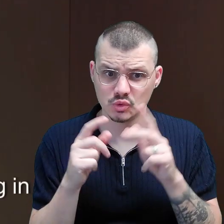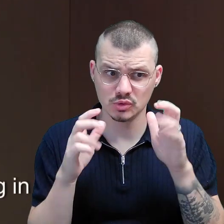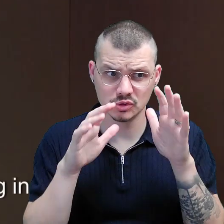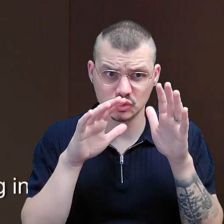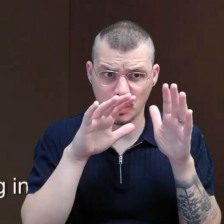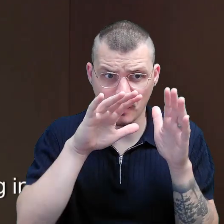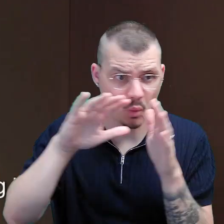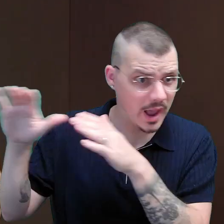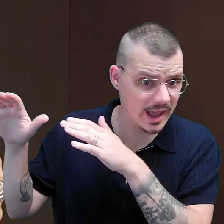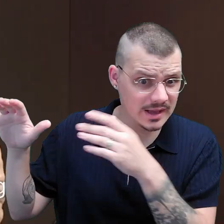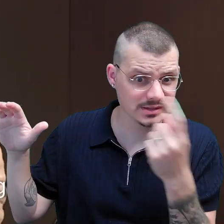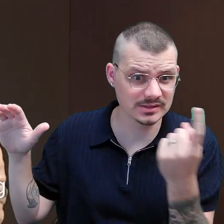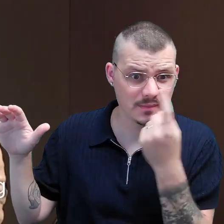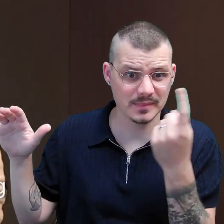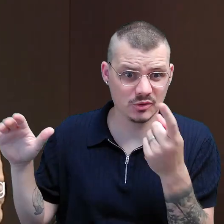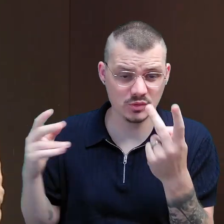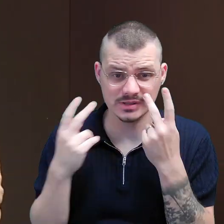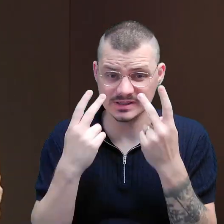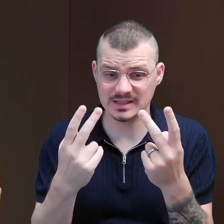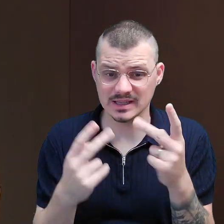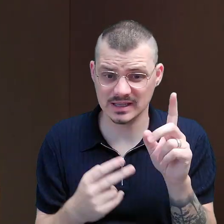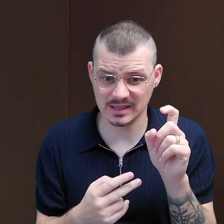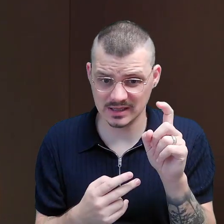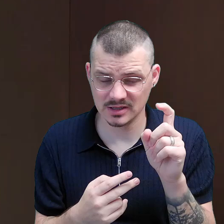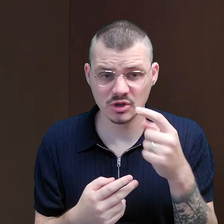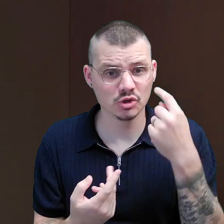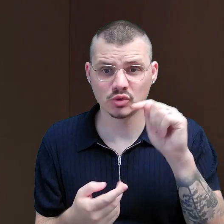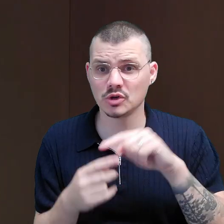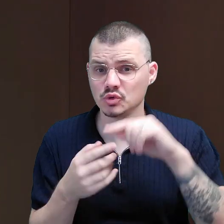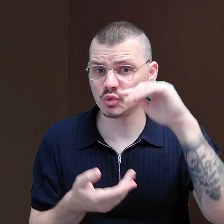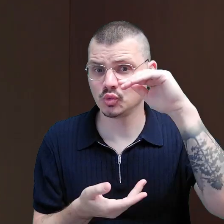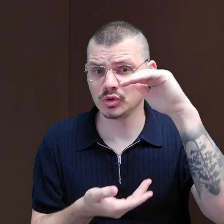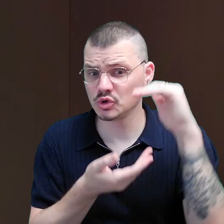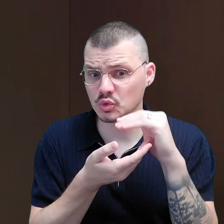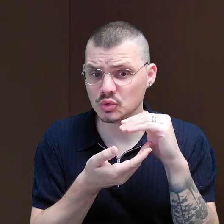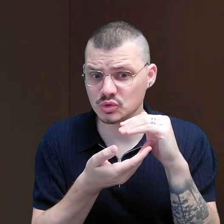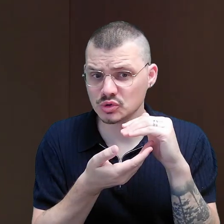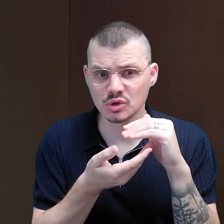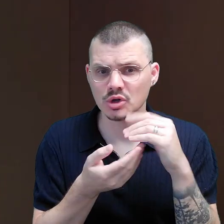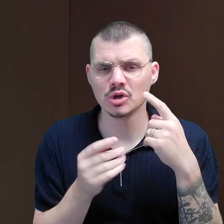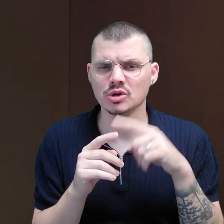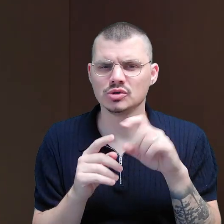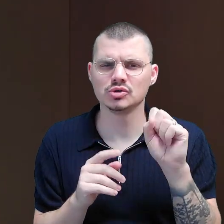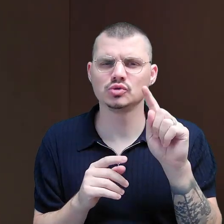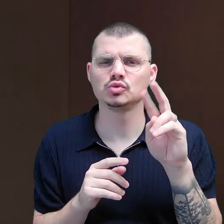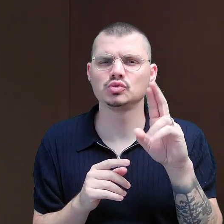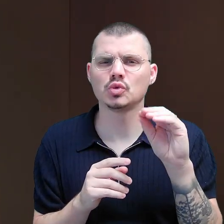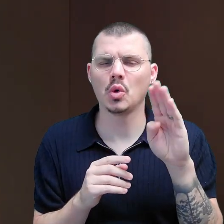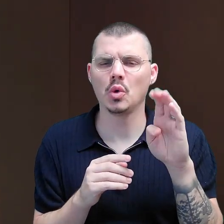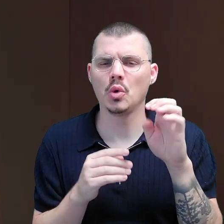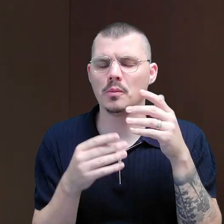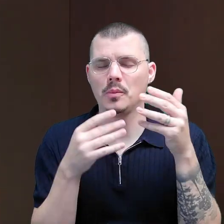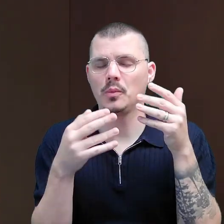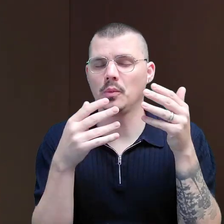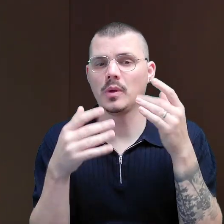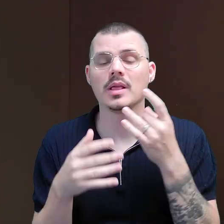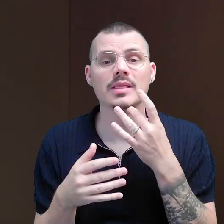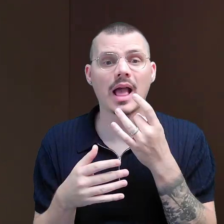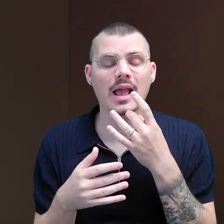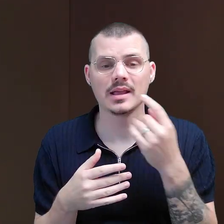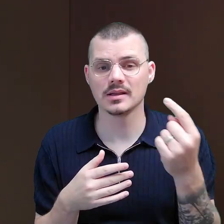Are you trying to sweep away something in your visual field? Are you trying to reduce it? Are you trying to